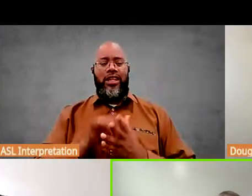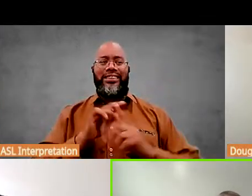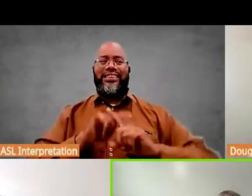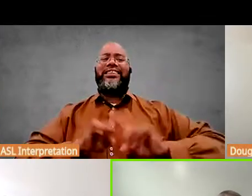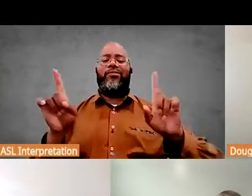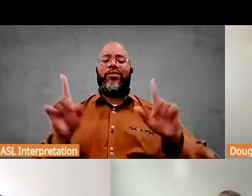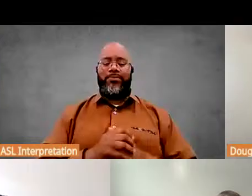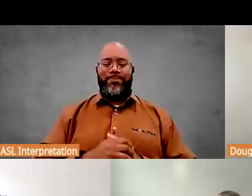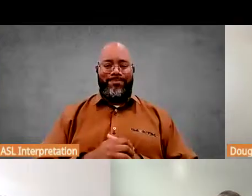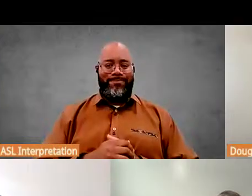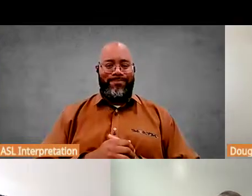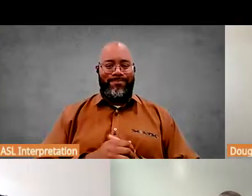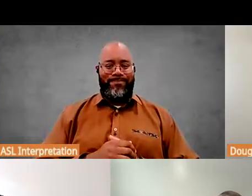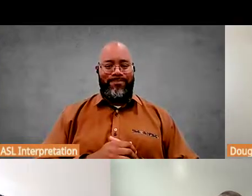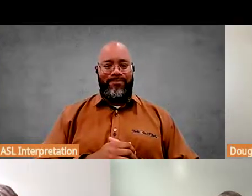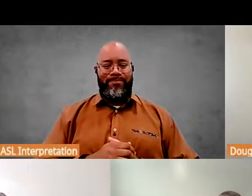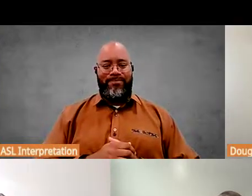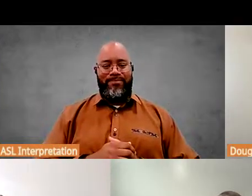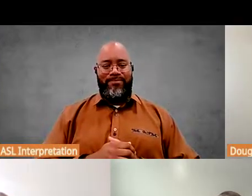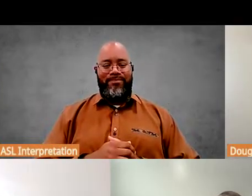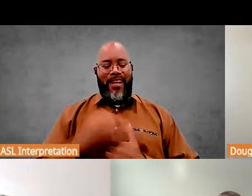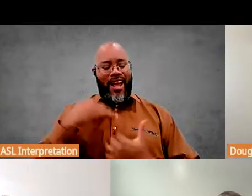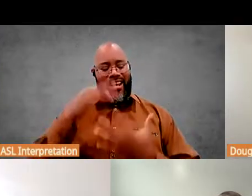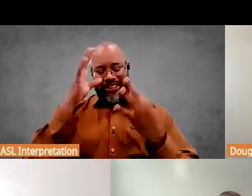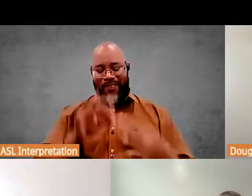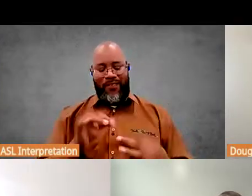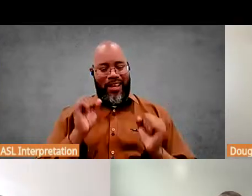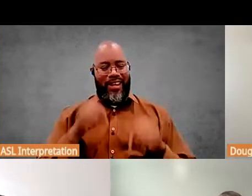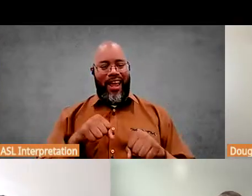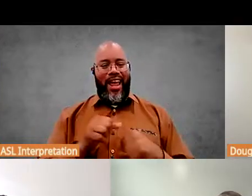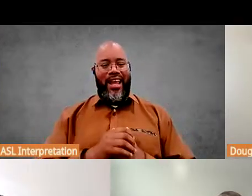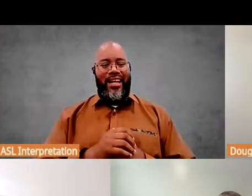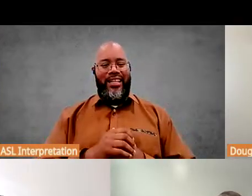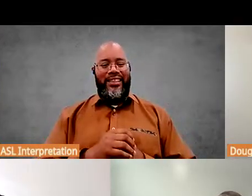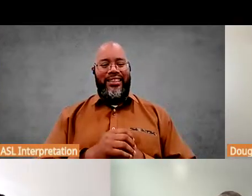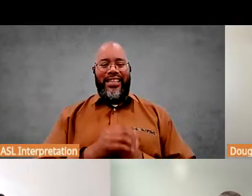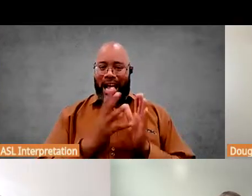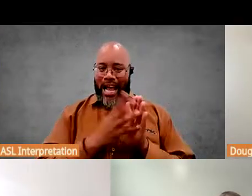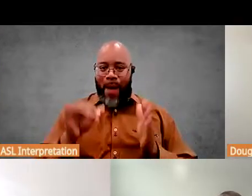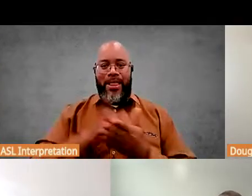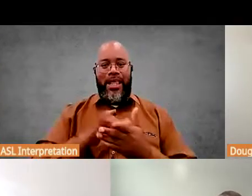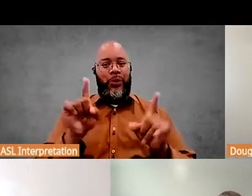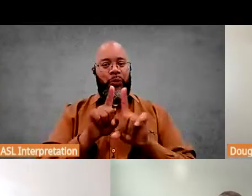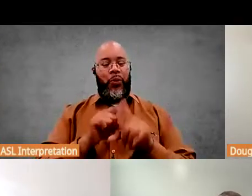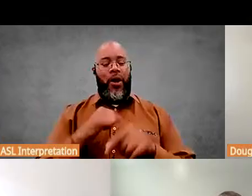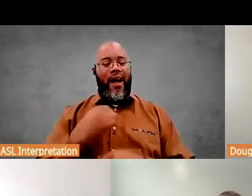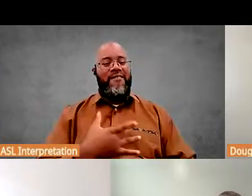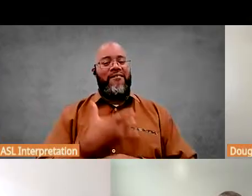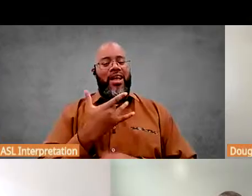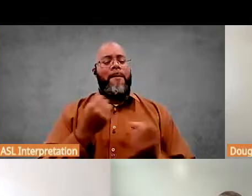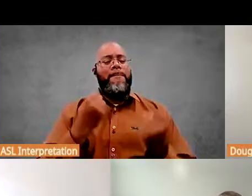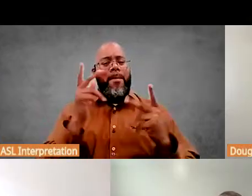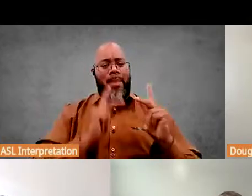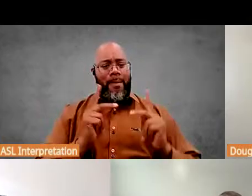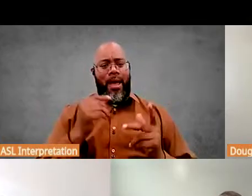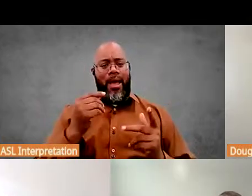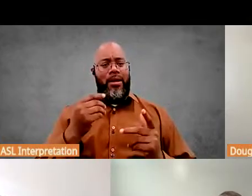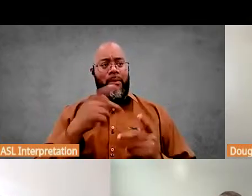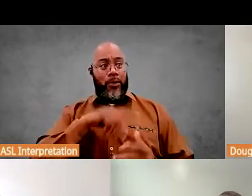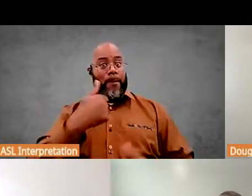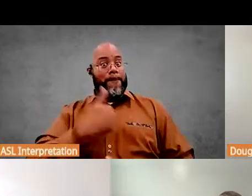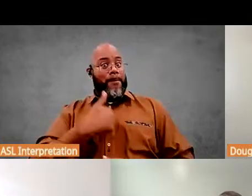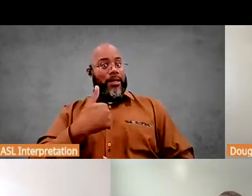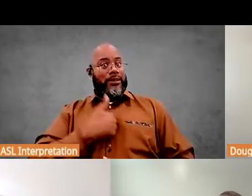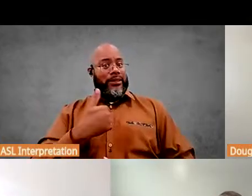Yeah. Wow, I definitely can echo that as well. I feel like a lot of people, and even personally myself,